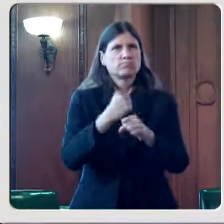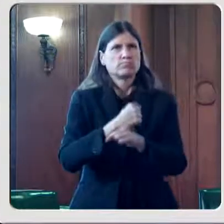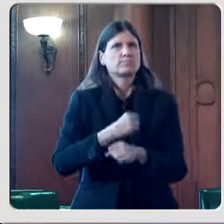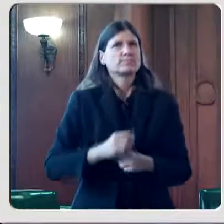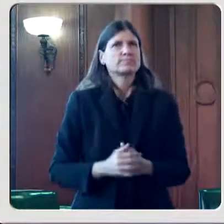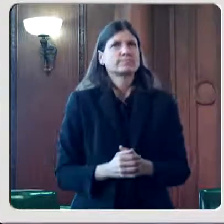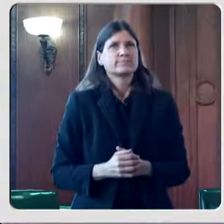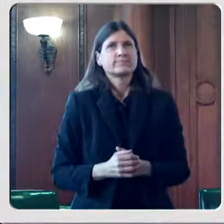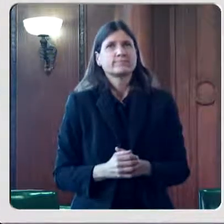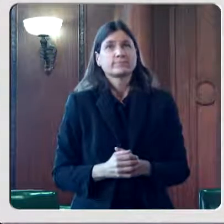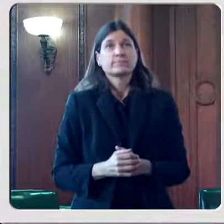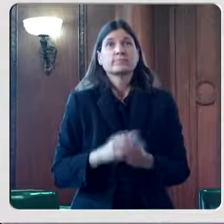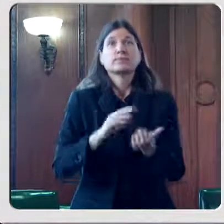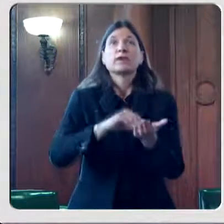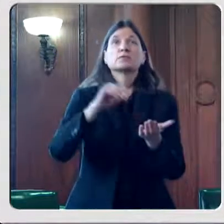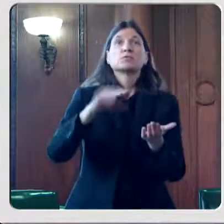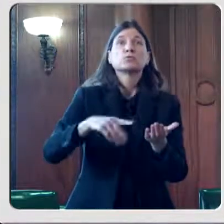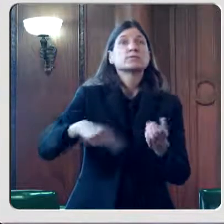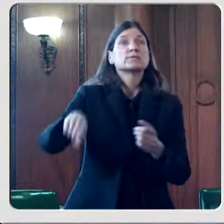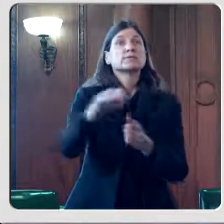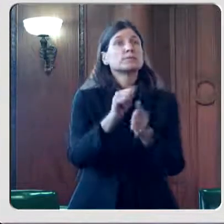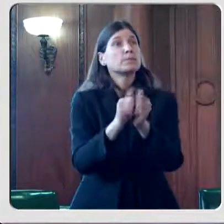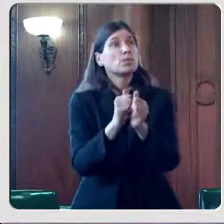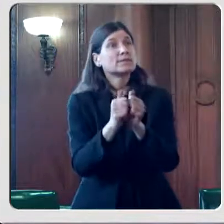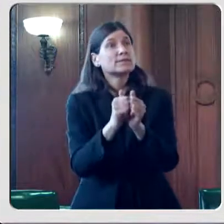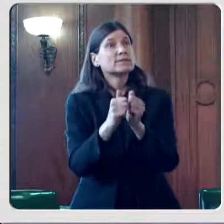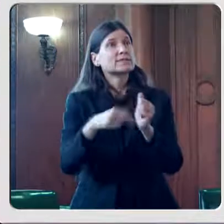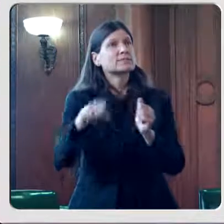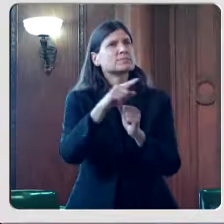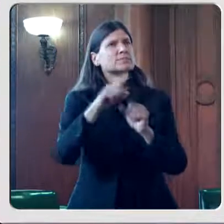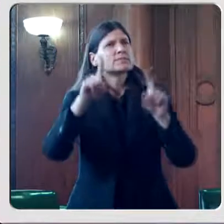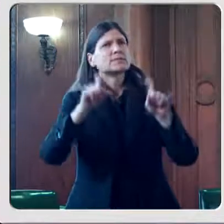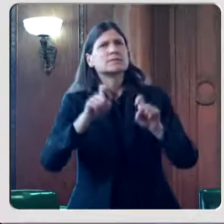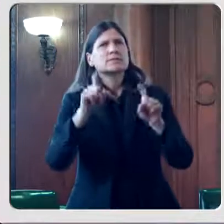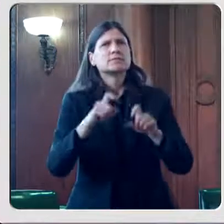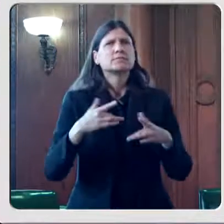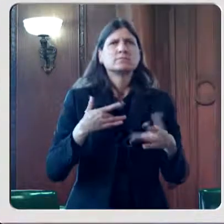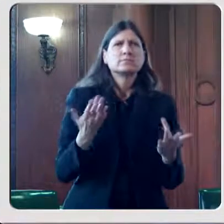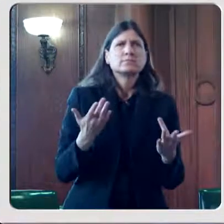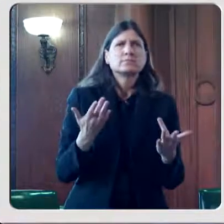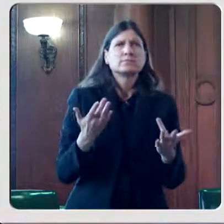and coaches. And this is a testament to the Springfield School Department.